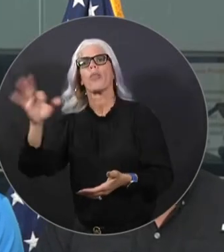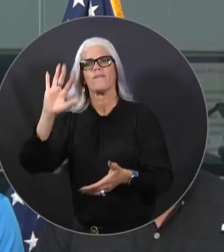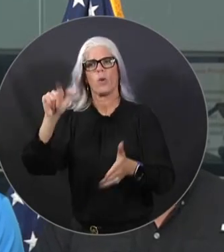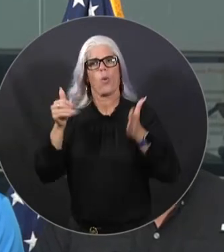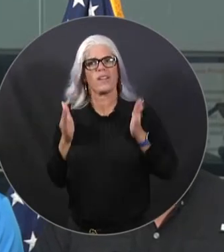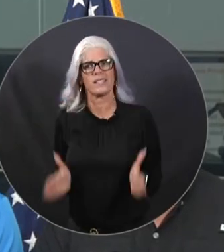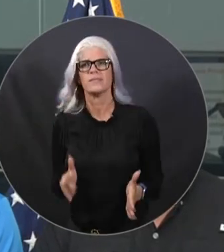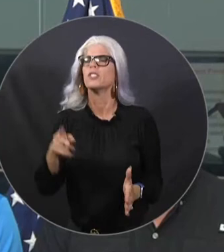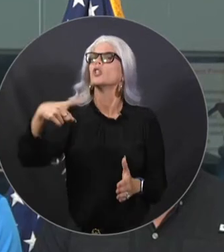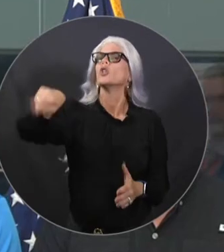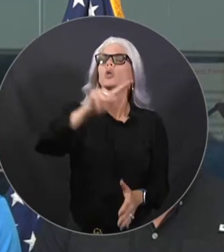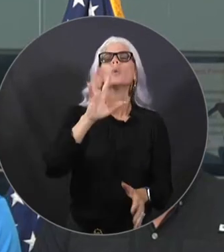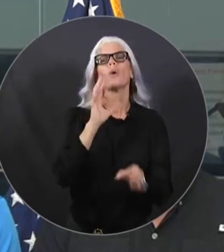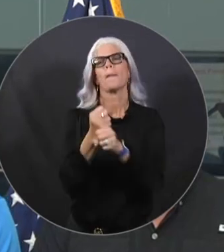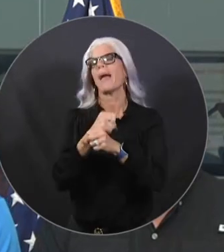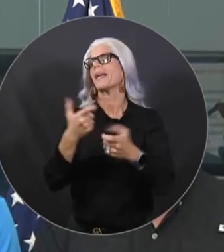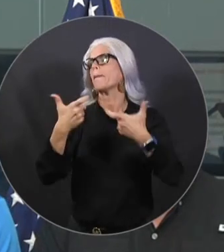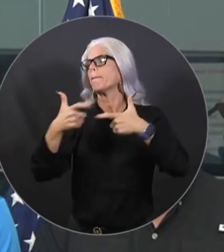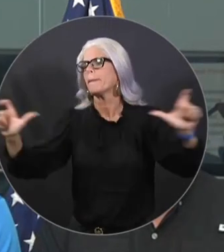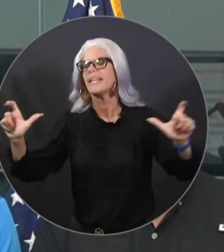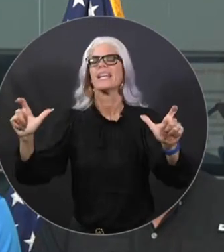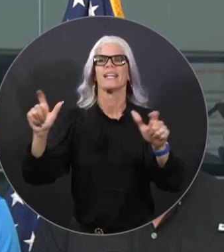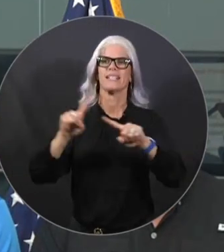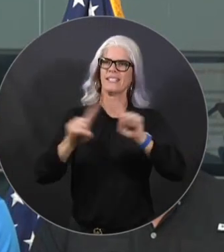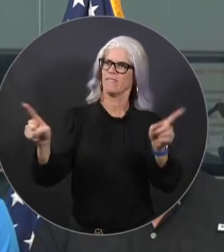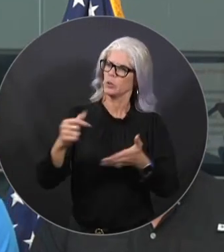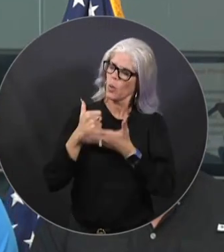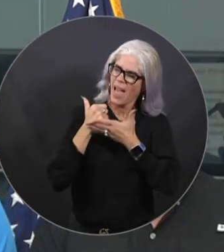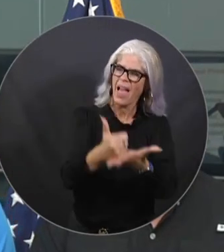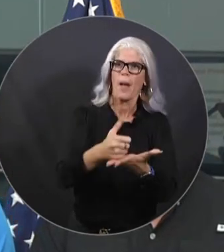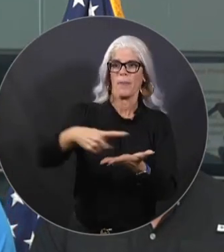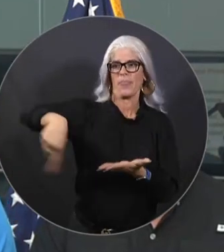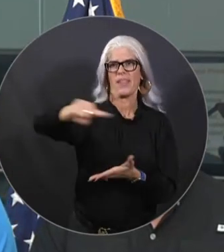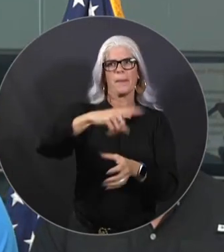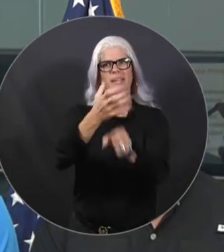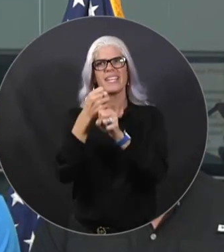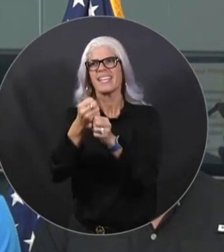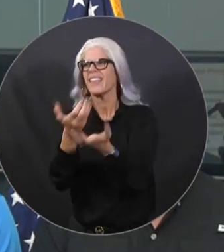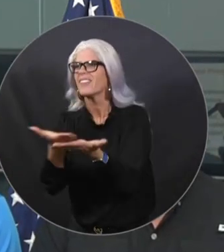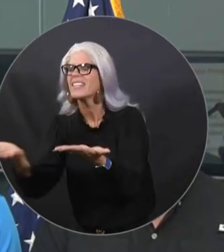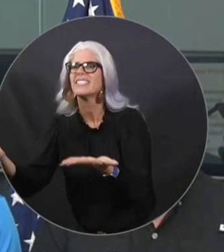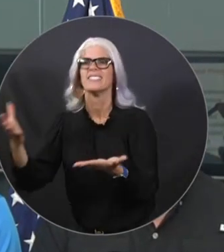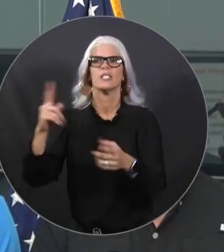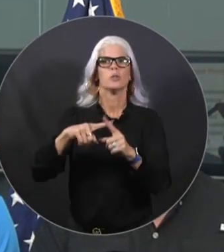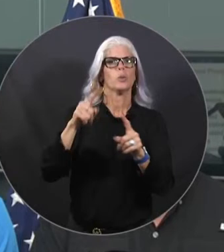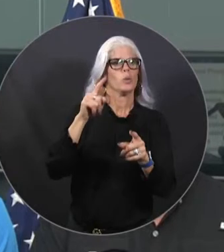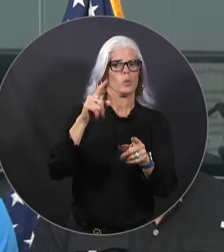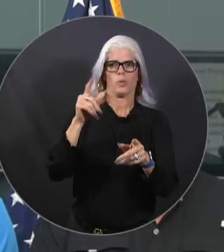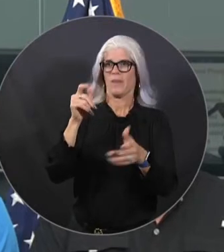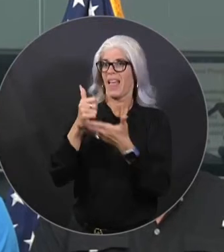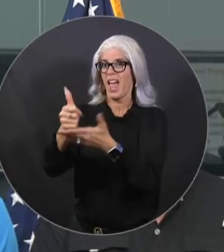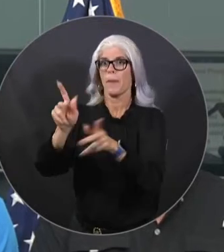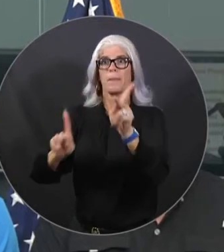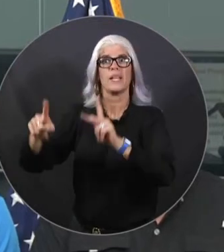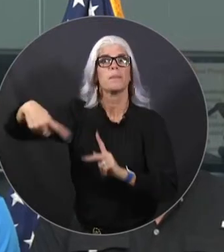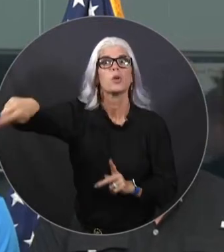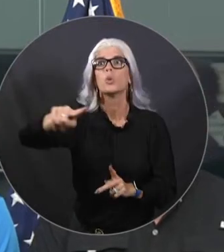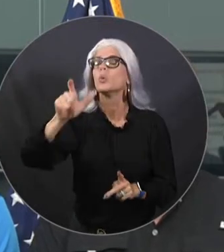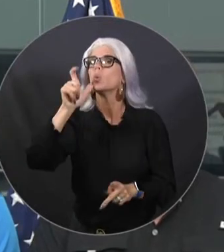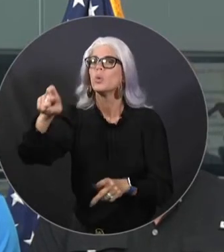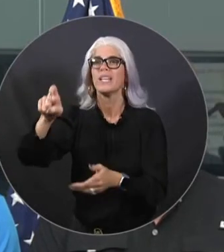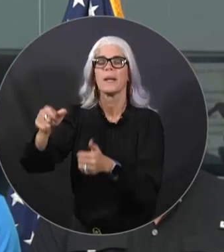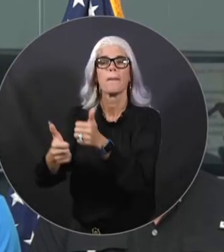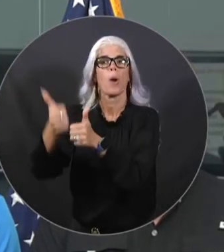get resources immediately to those people who need them most. Amazon, we want to thank them, Centene,